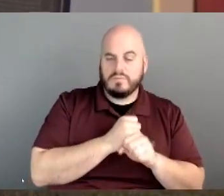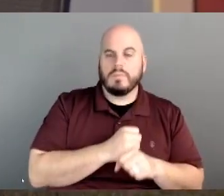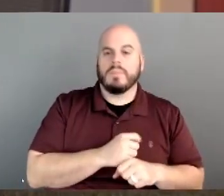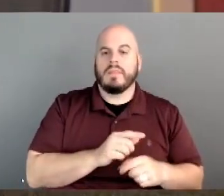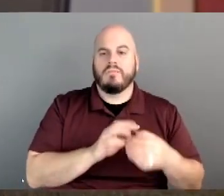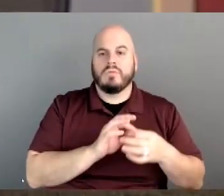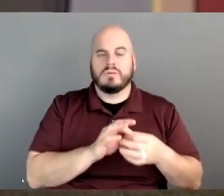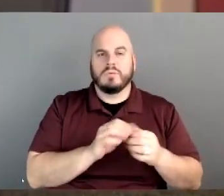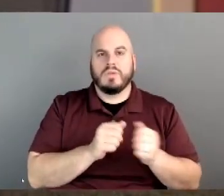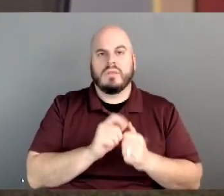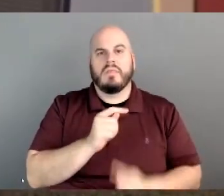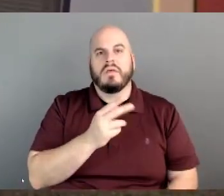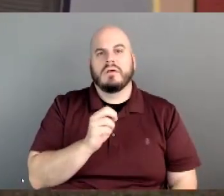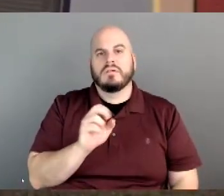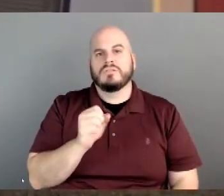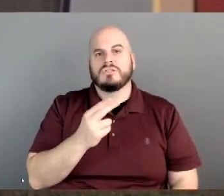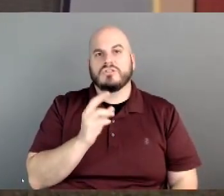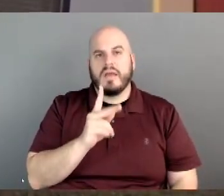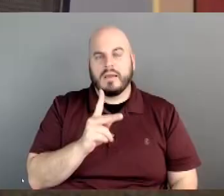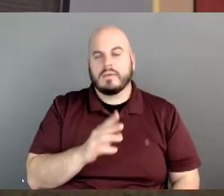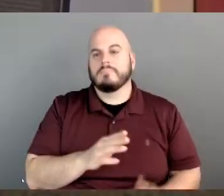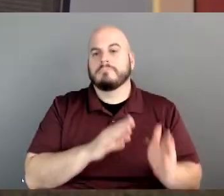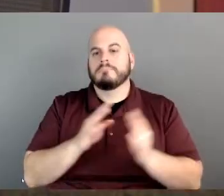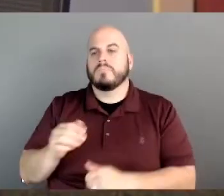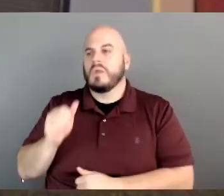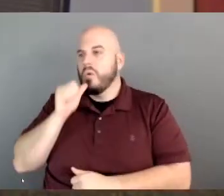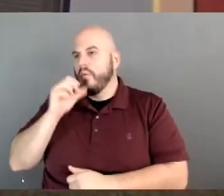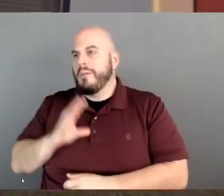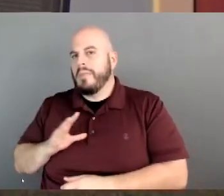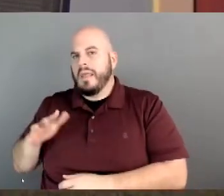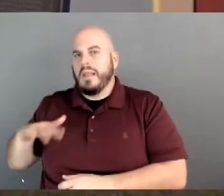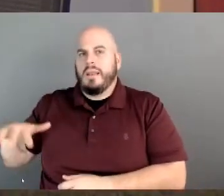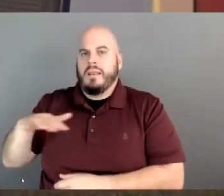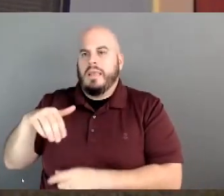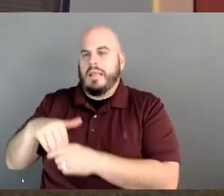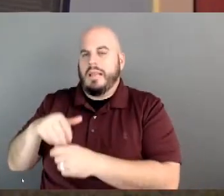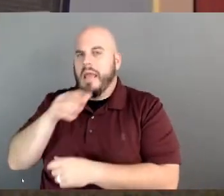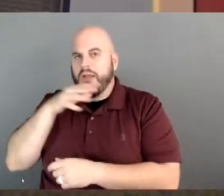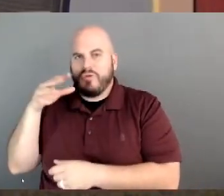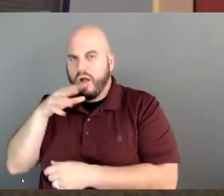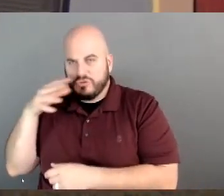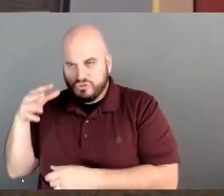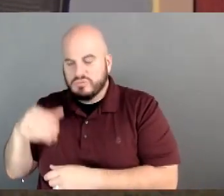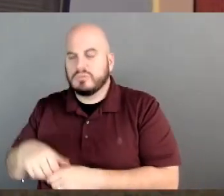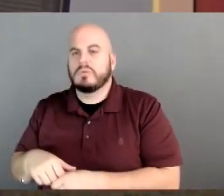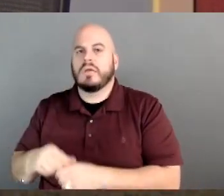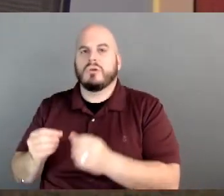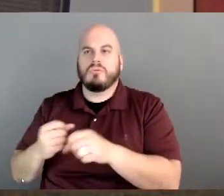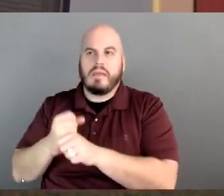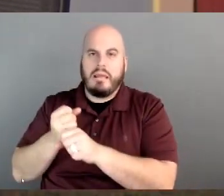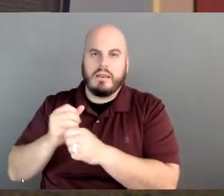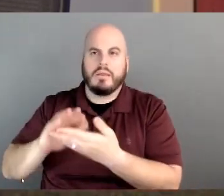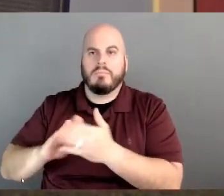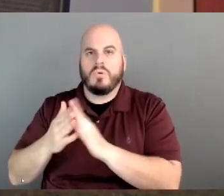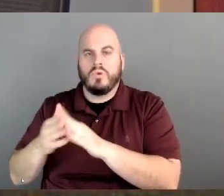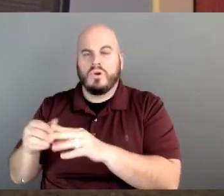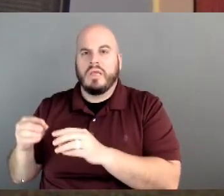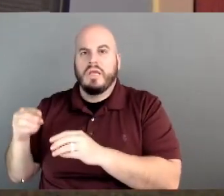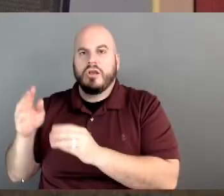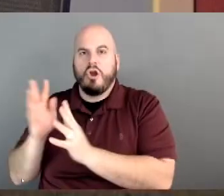Shack and women in agriculture and creating community gardens and all of those things are so important